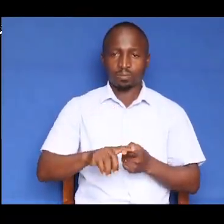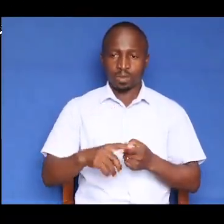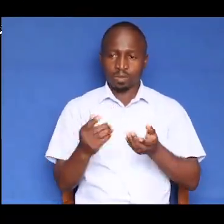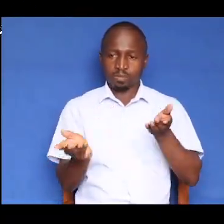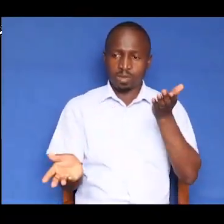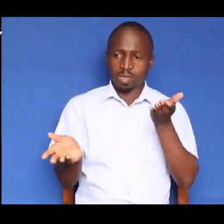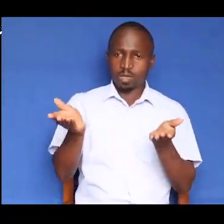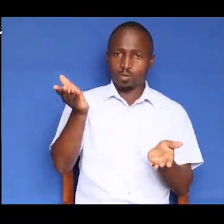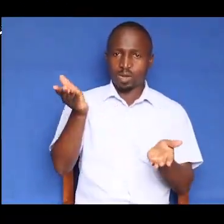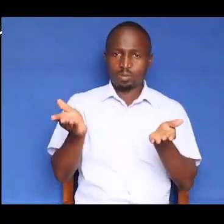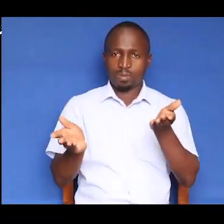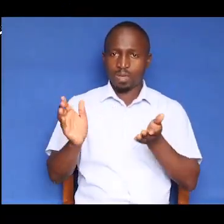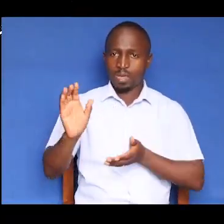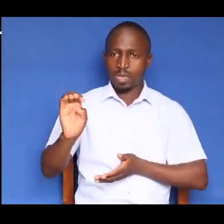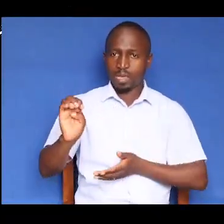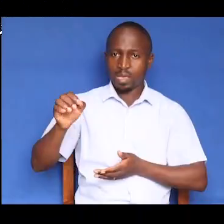equilibrium level of income,